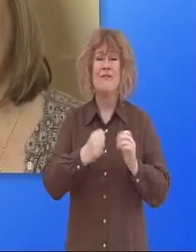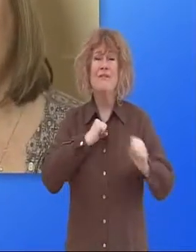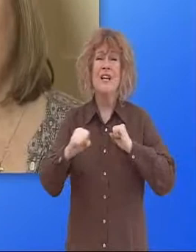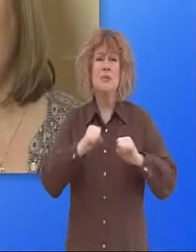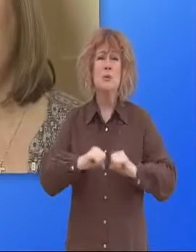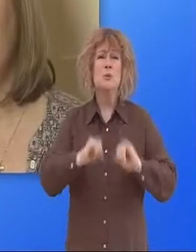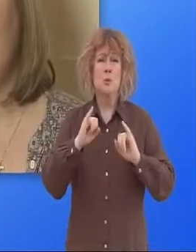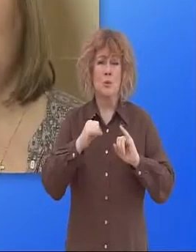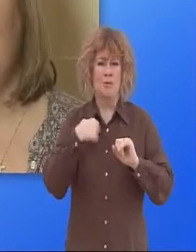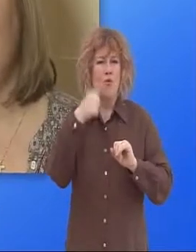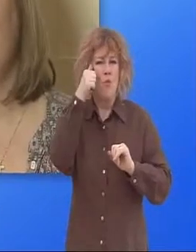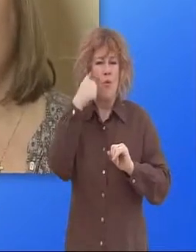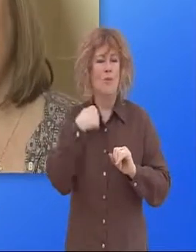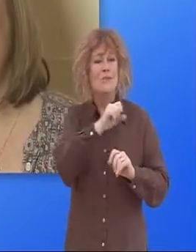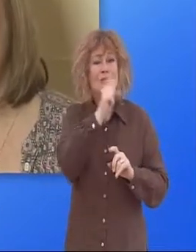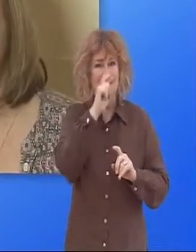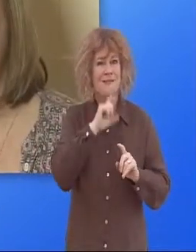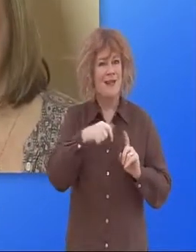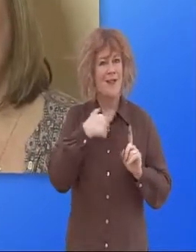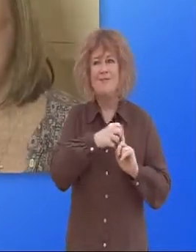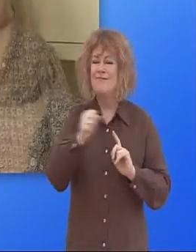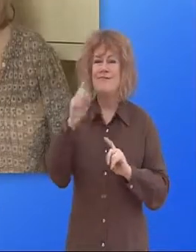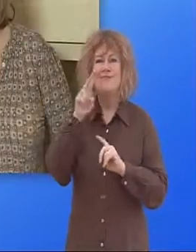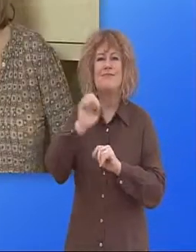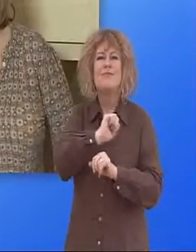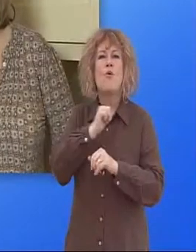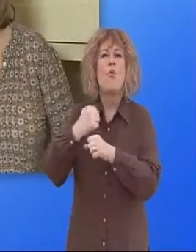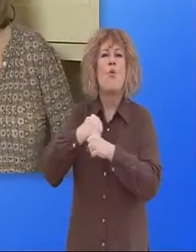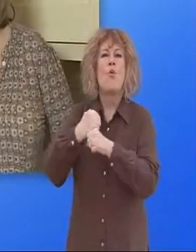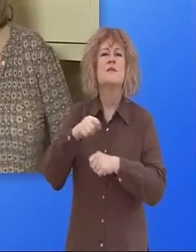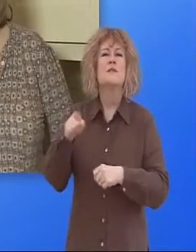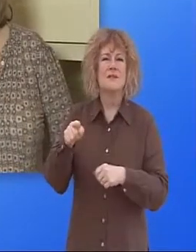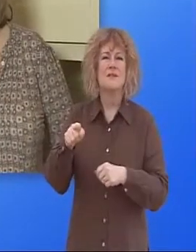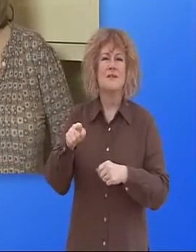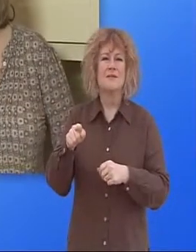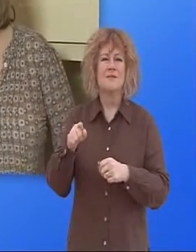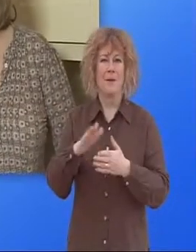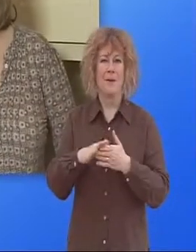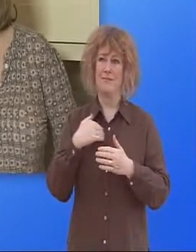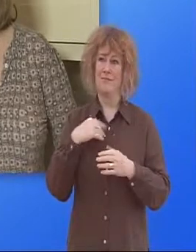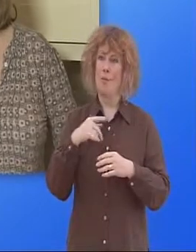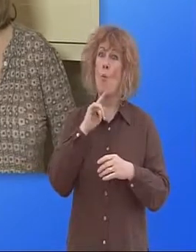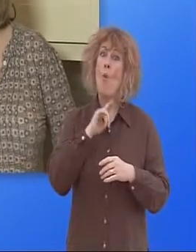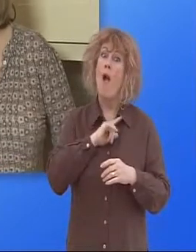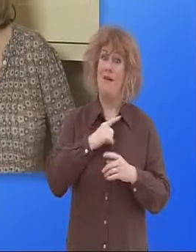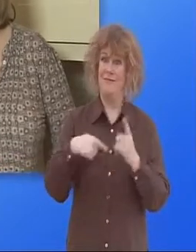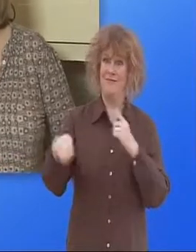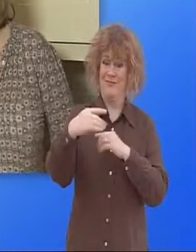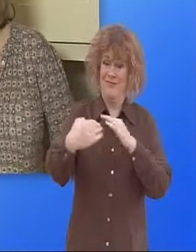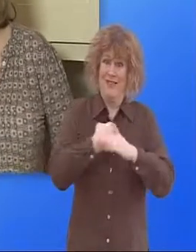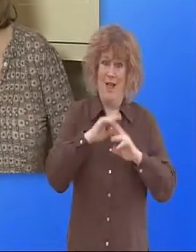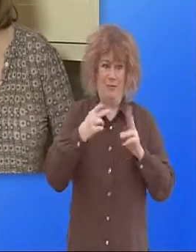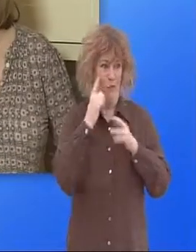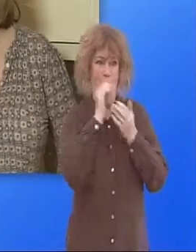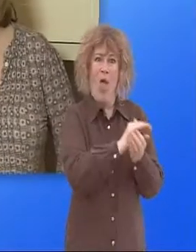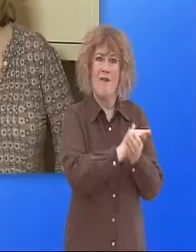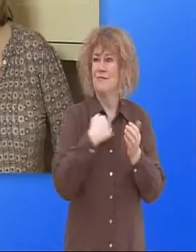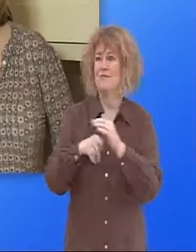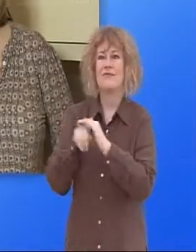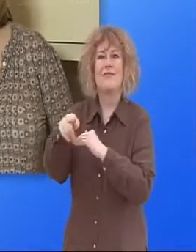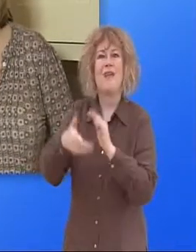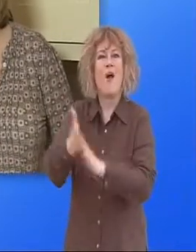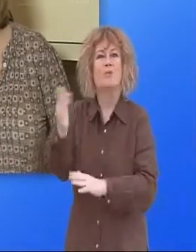know I can still take his sister to a horse, but we've got the correct support in the house to function as a